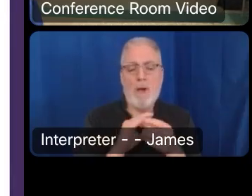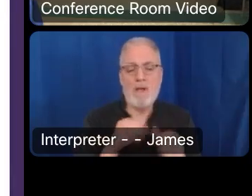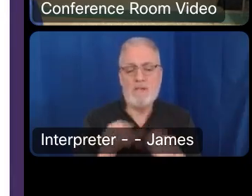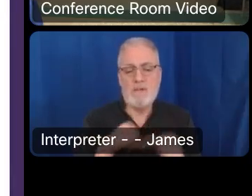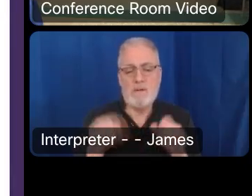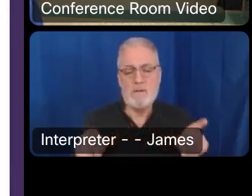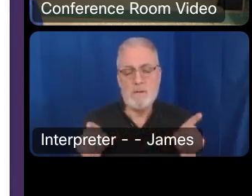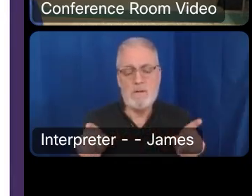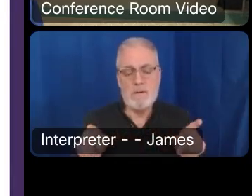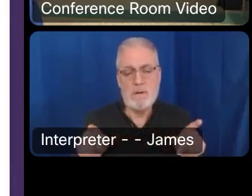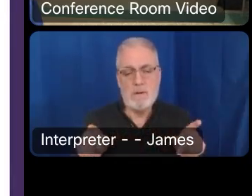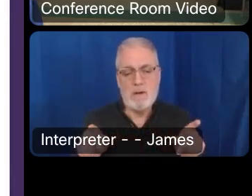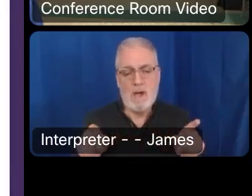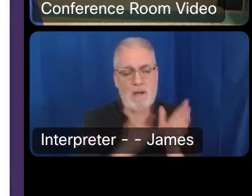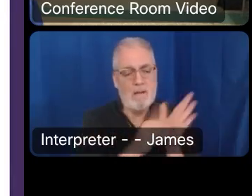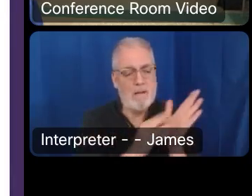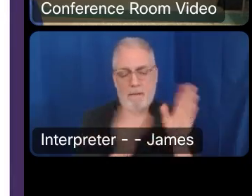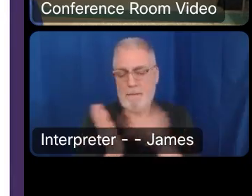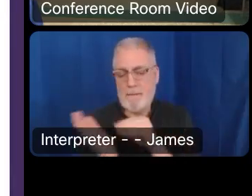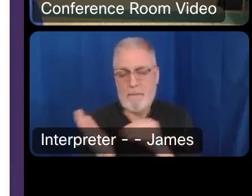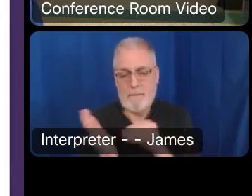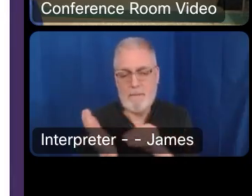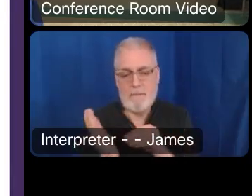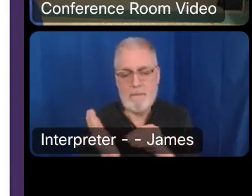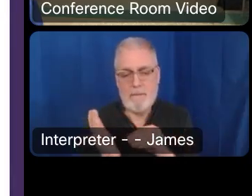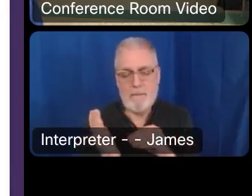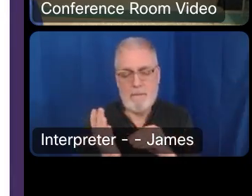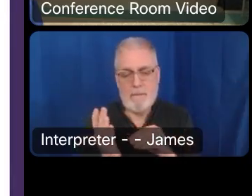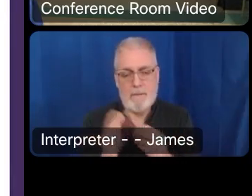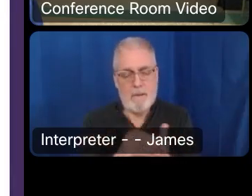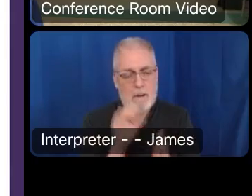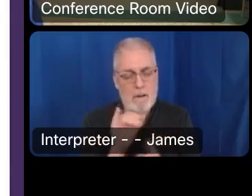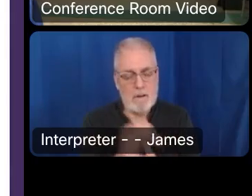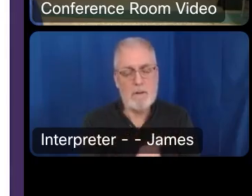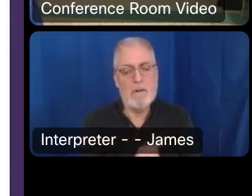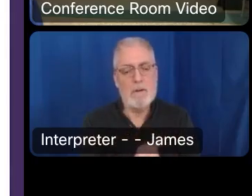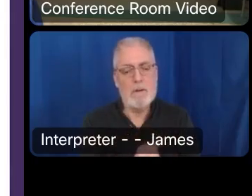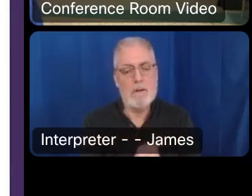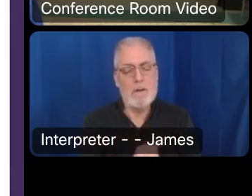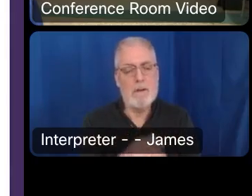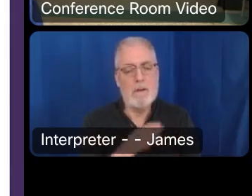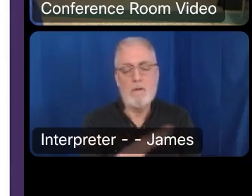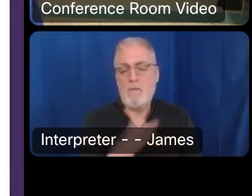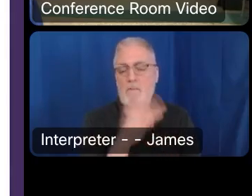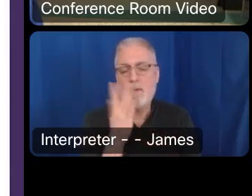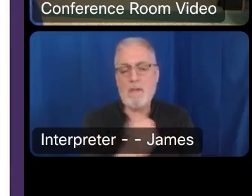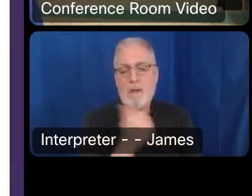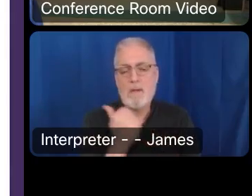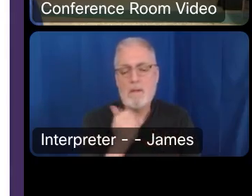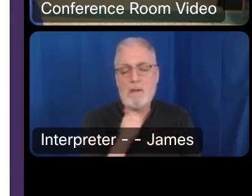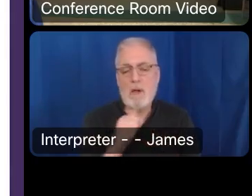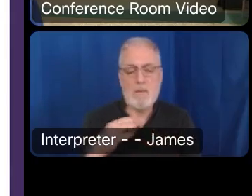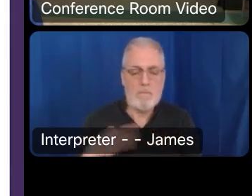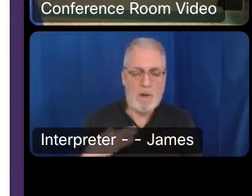health, maybe learning some more about what's available. And don't forget the other nonprofits and stuff like the